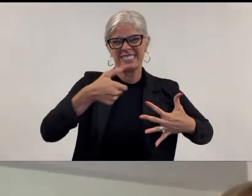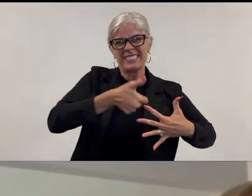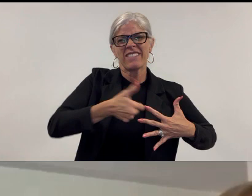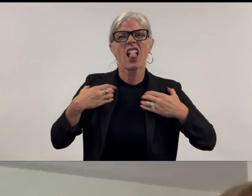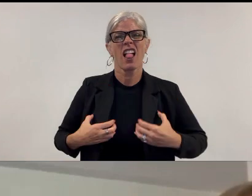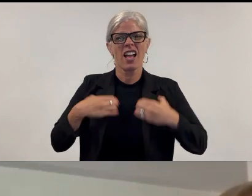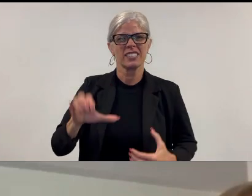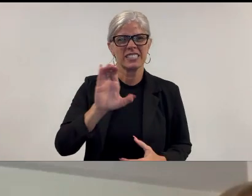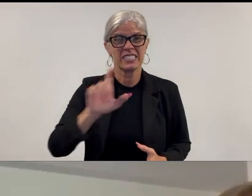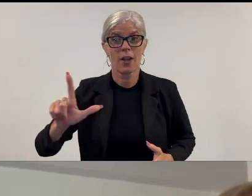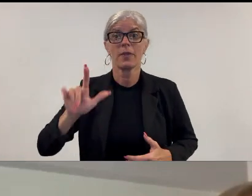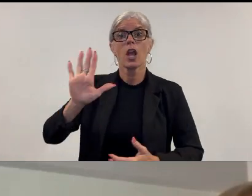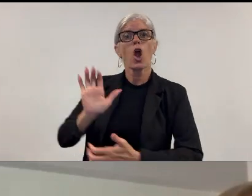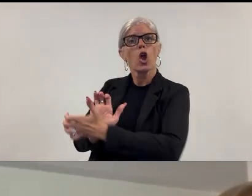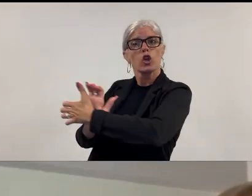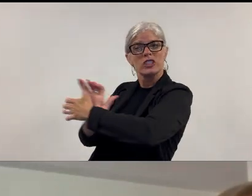breathing against